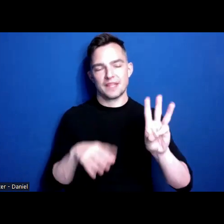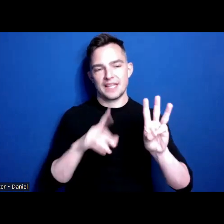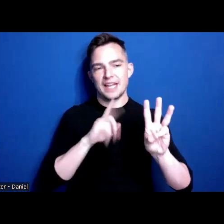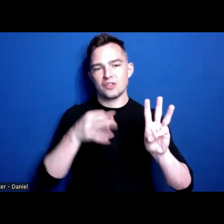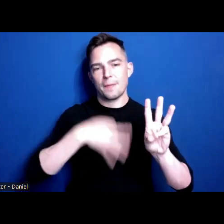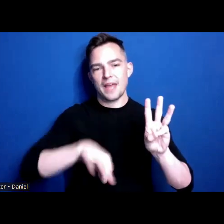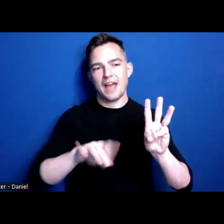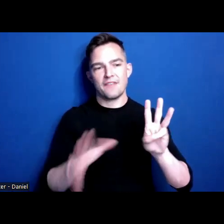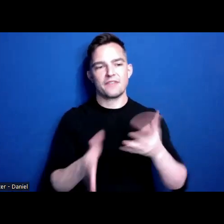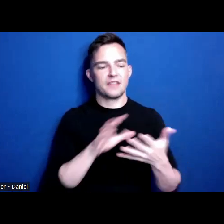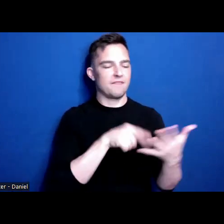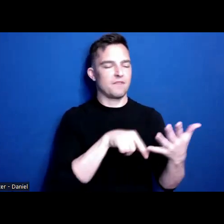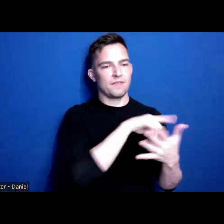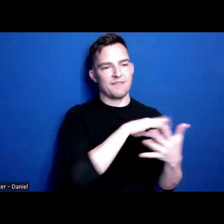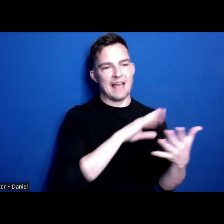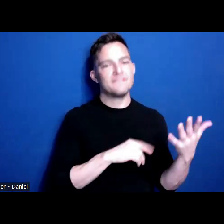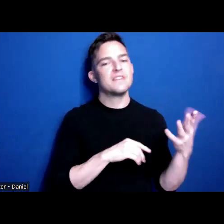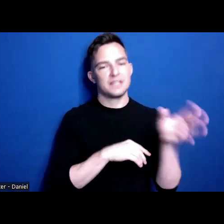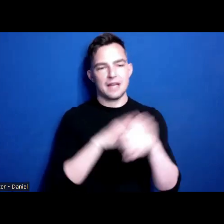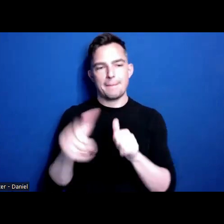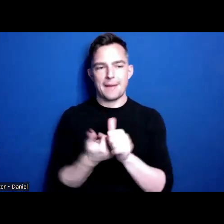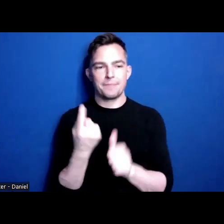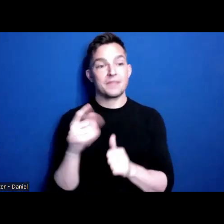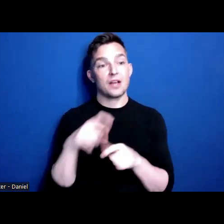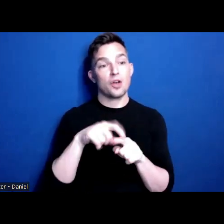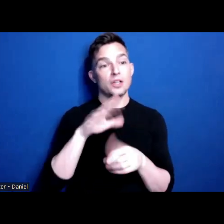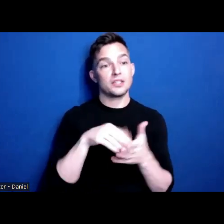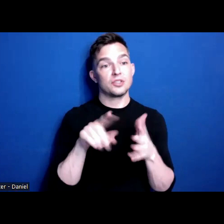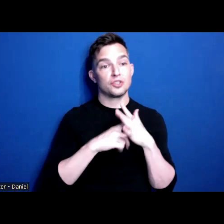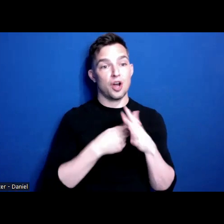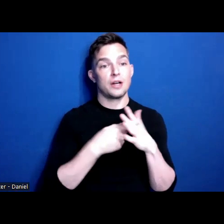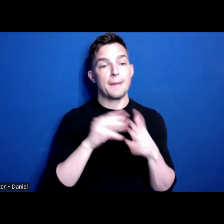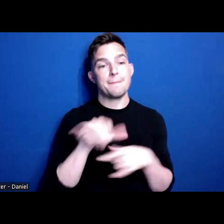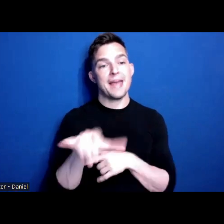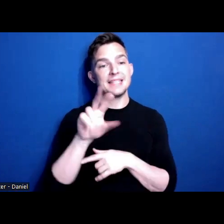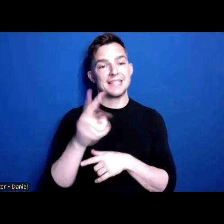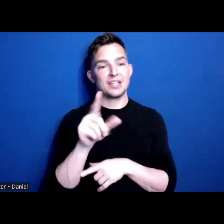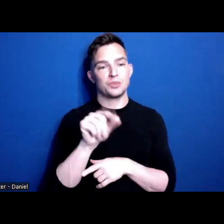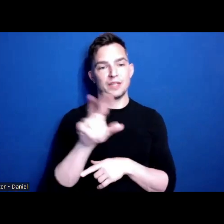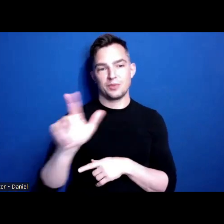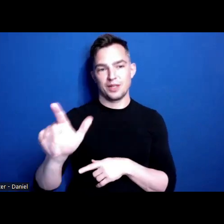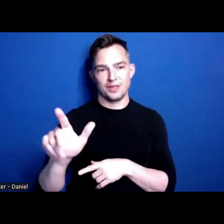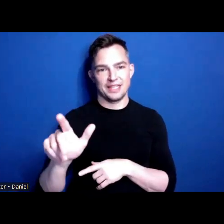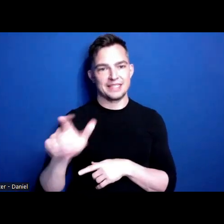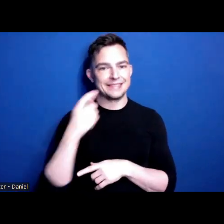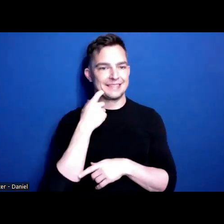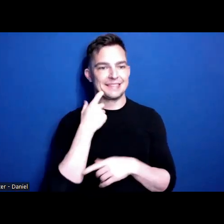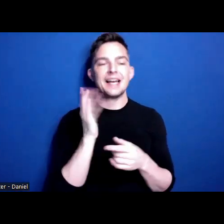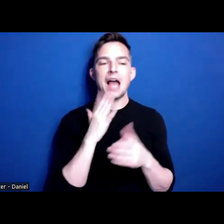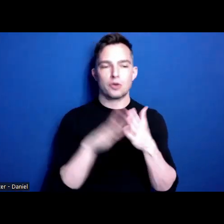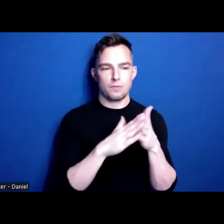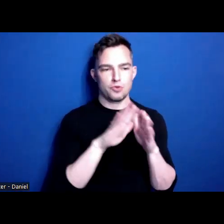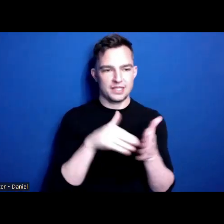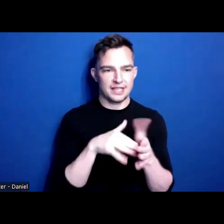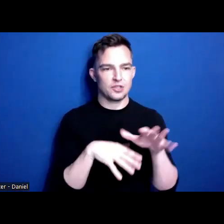of the primary call centers. And that call center was deployed on May 2nd, 2023. Our community